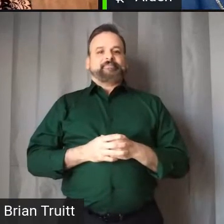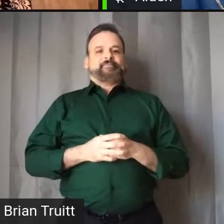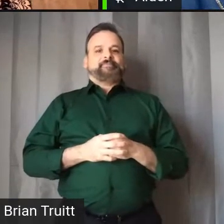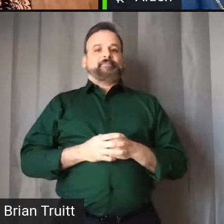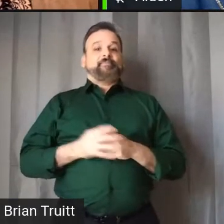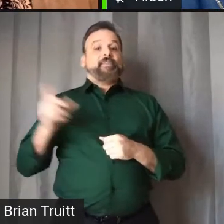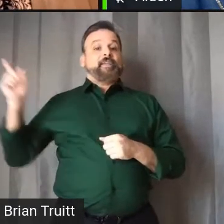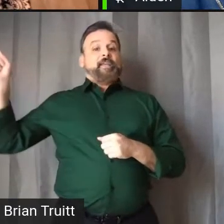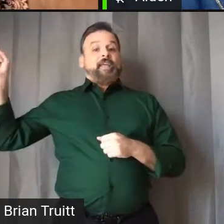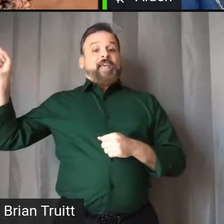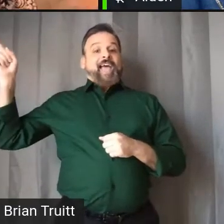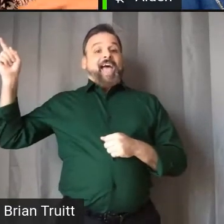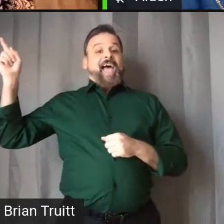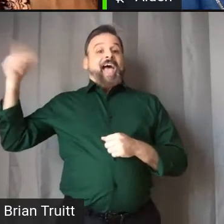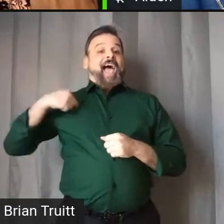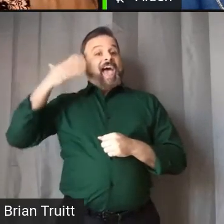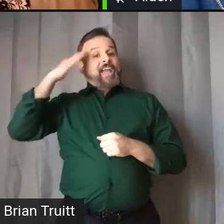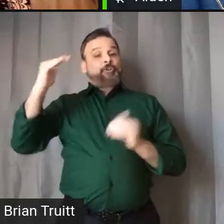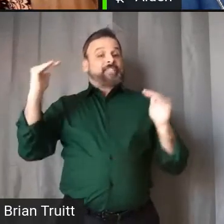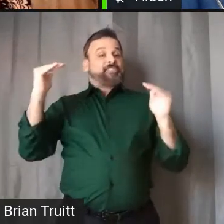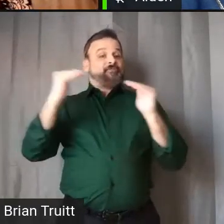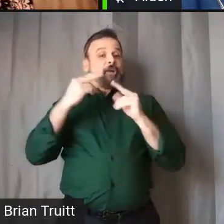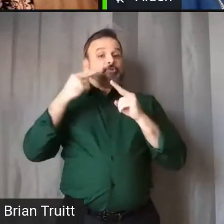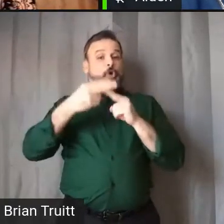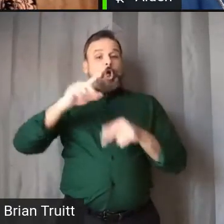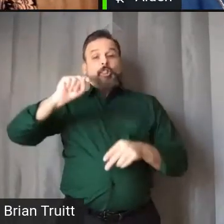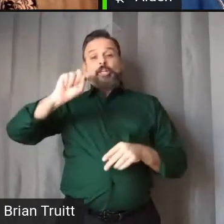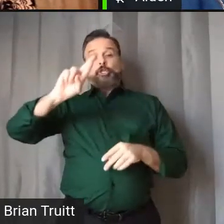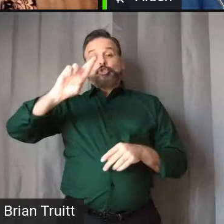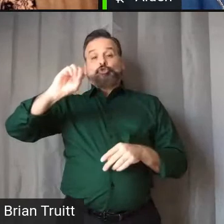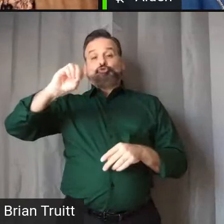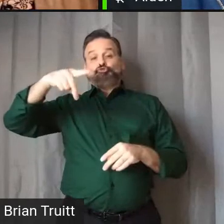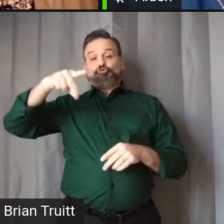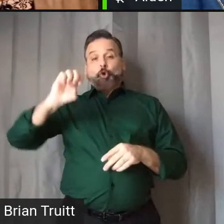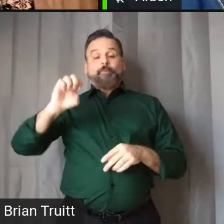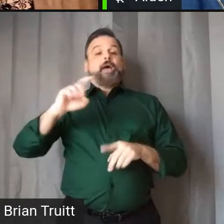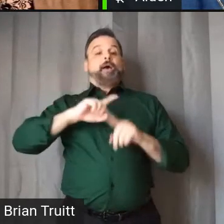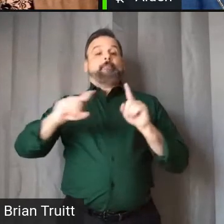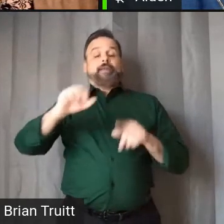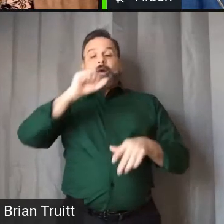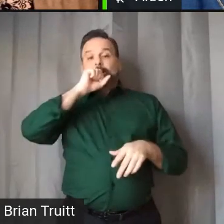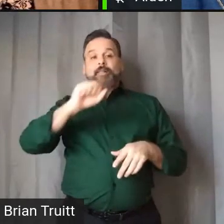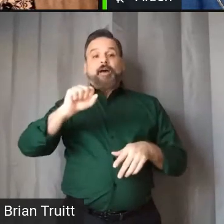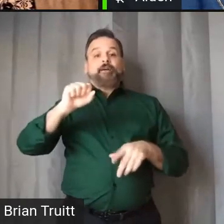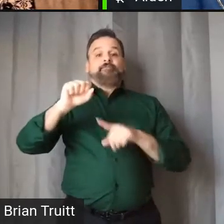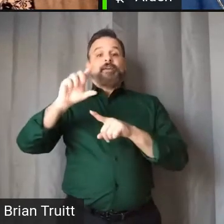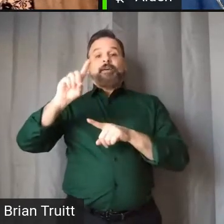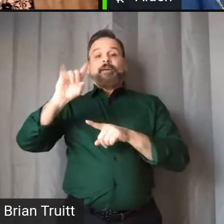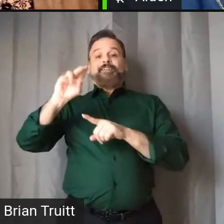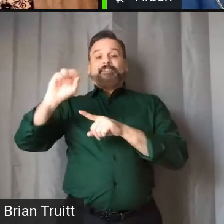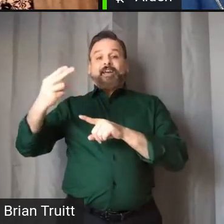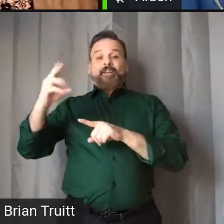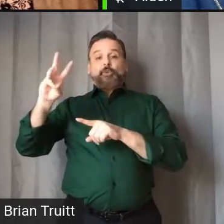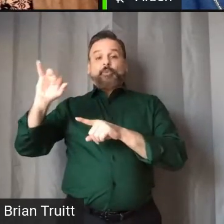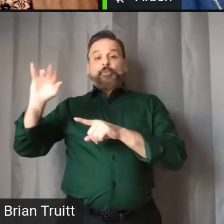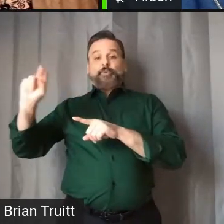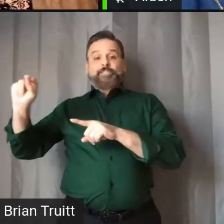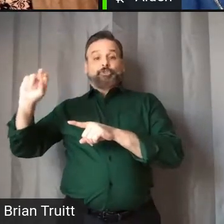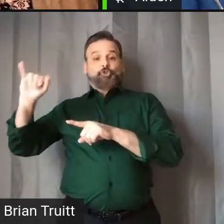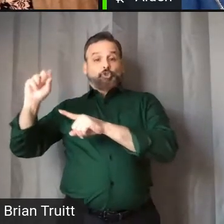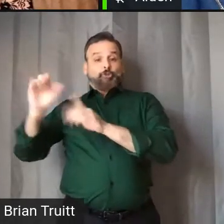I don't know if it's fair to call this a trope, but I loved Diana Wynne Jones's books growing up as a kid reader, and